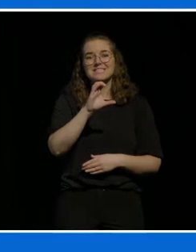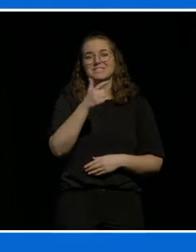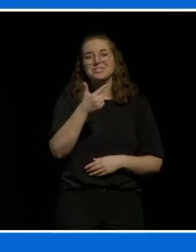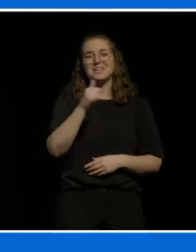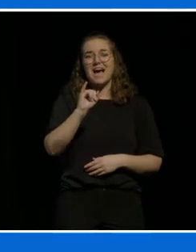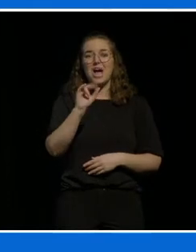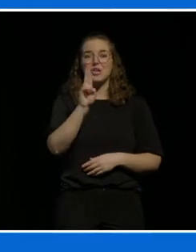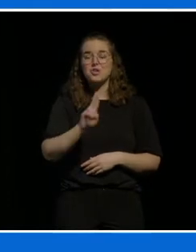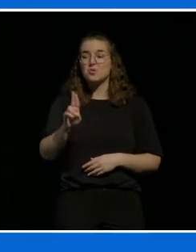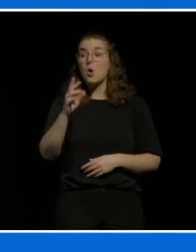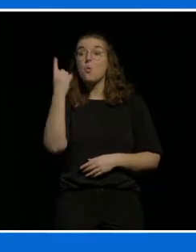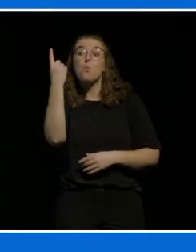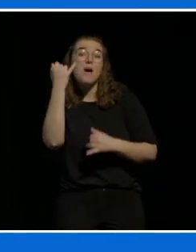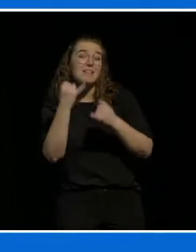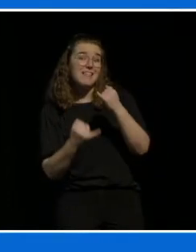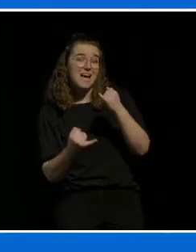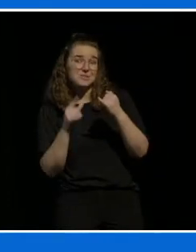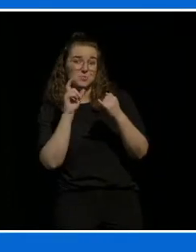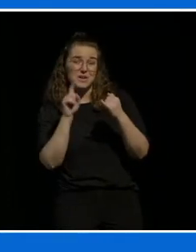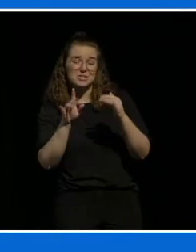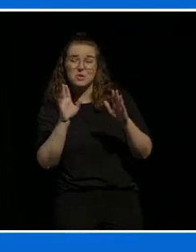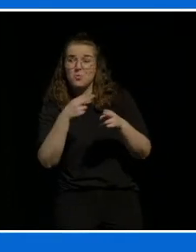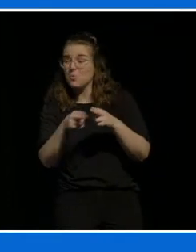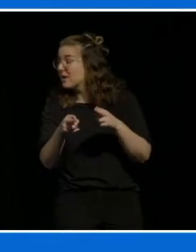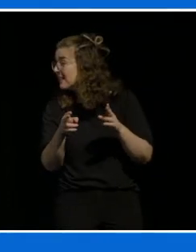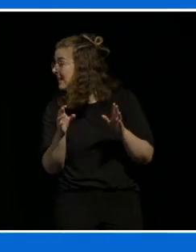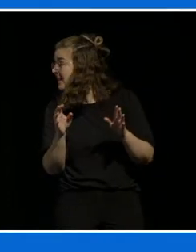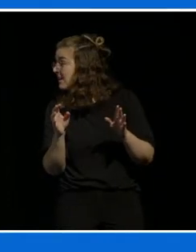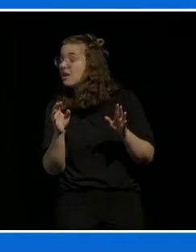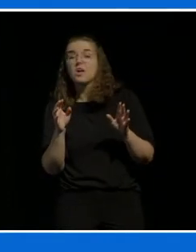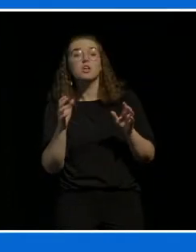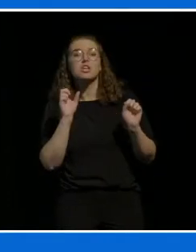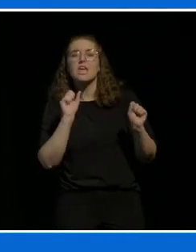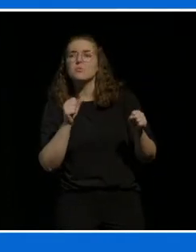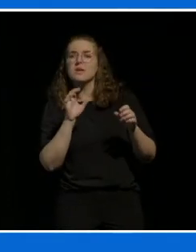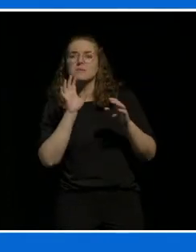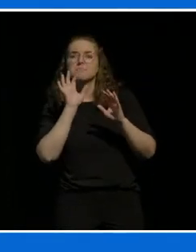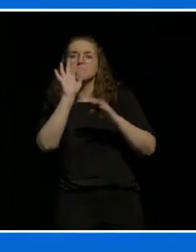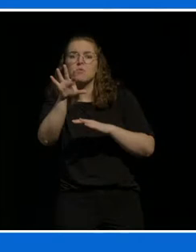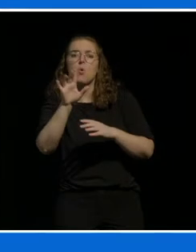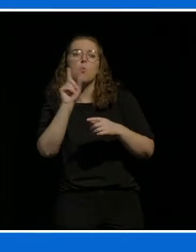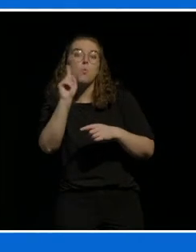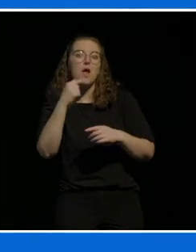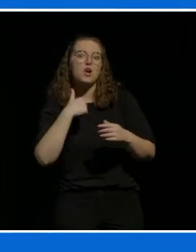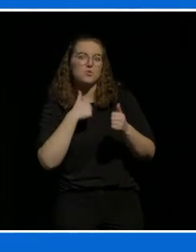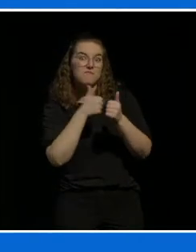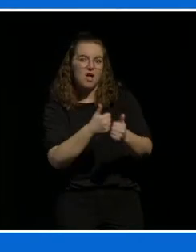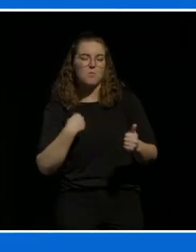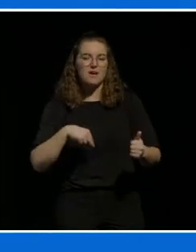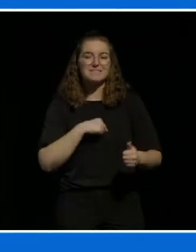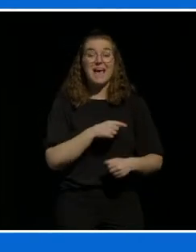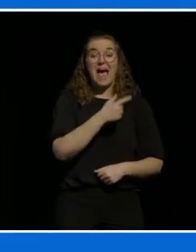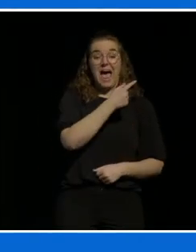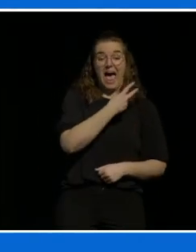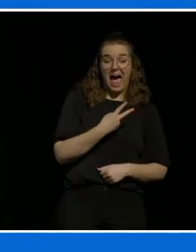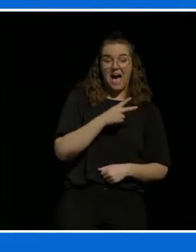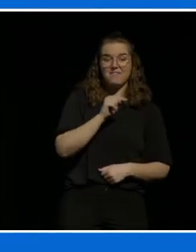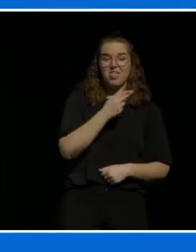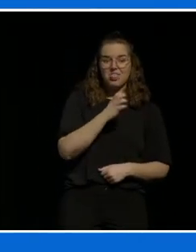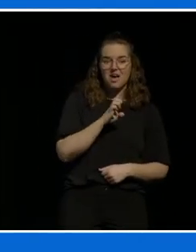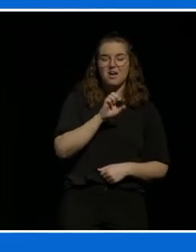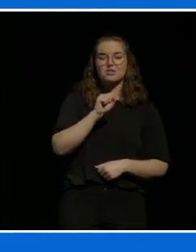joining us. I guess one last thing. Can we just really go quickly and find where they can find us? Yes. At Half the Story, at Living Like